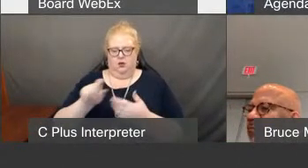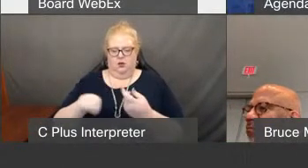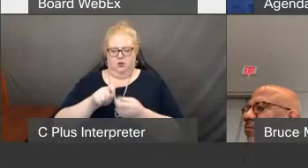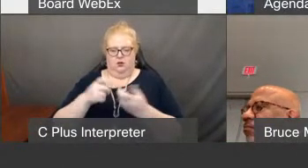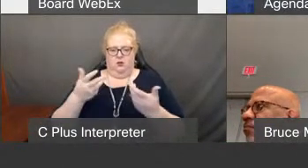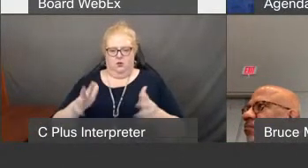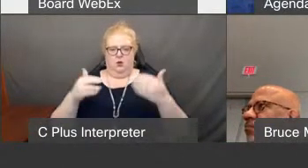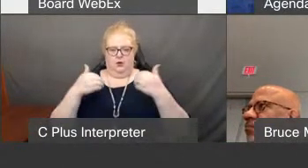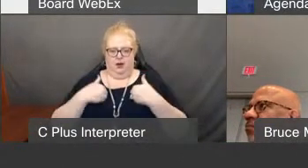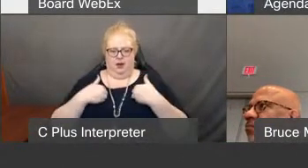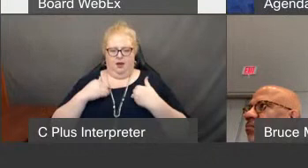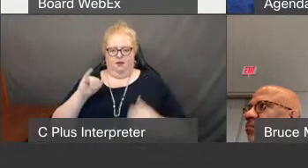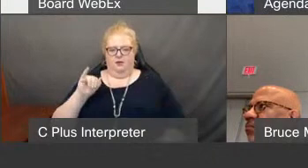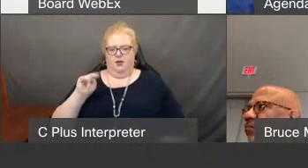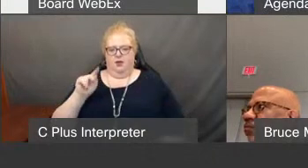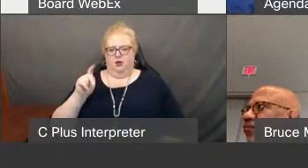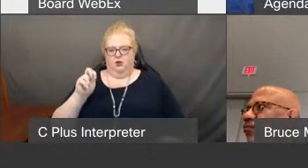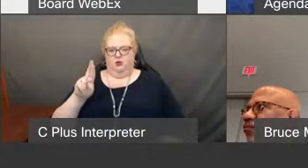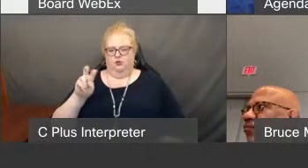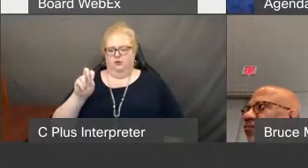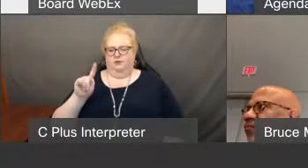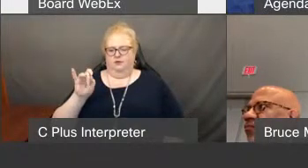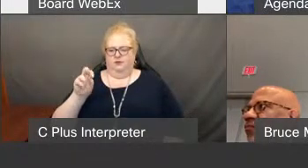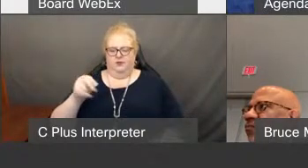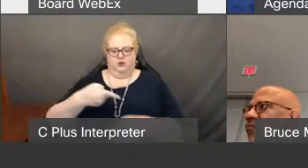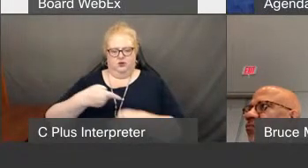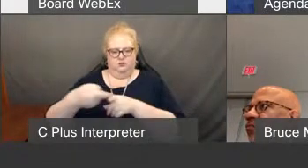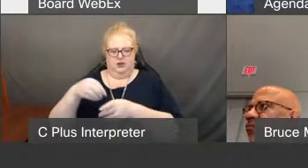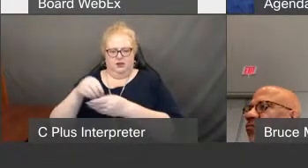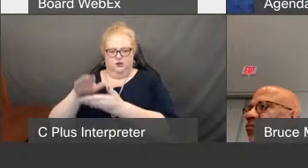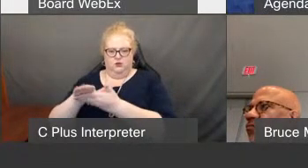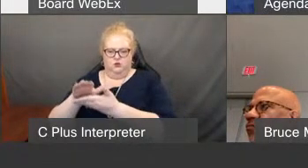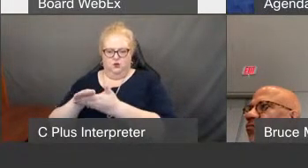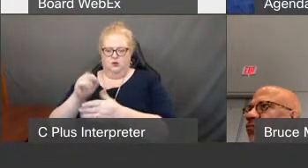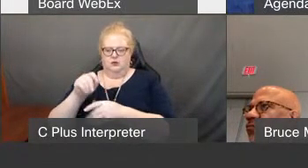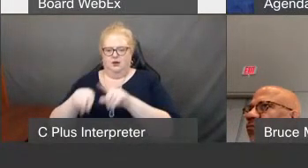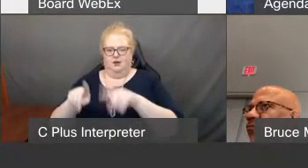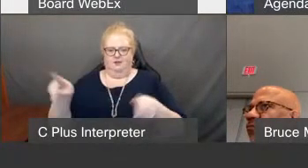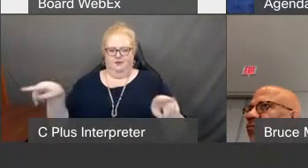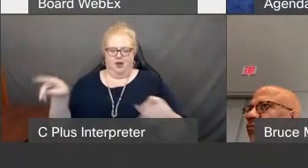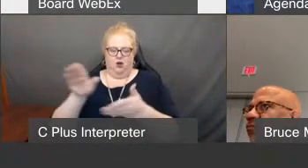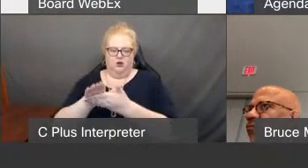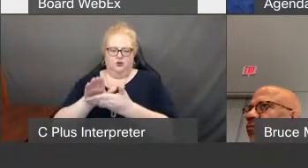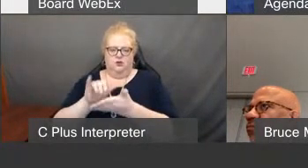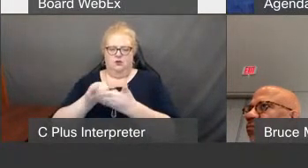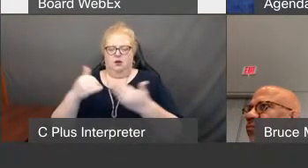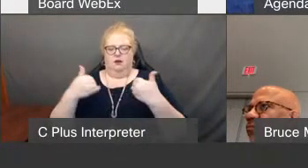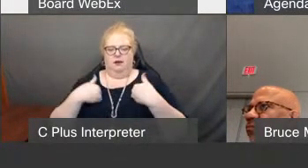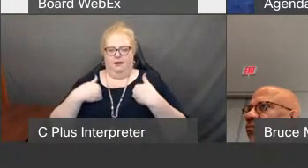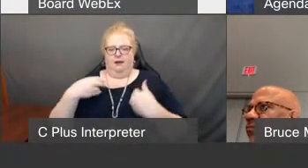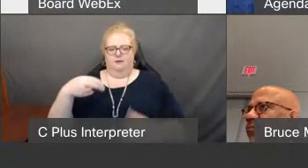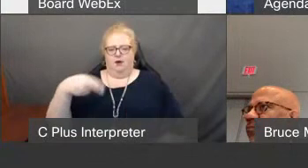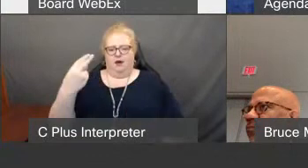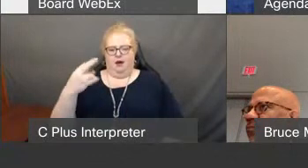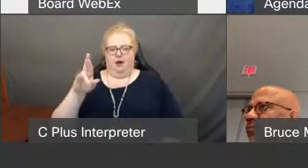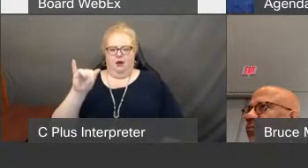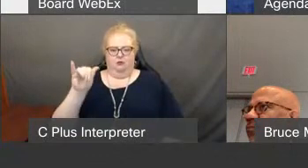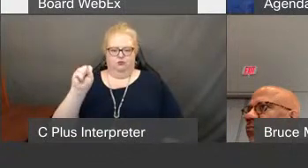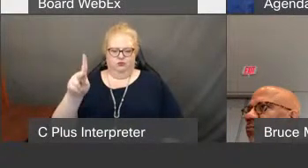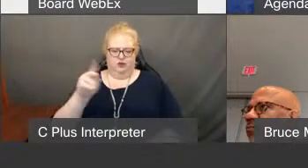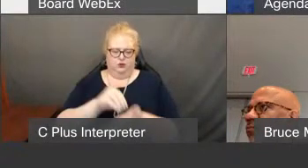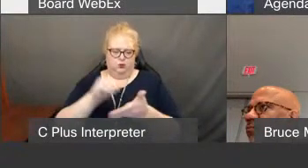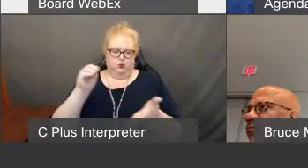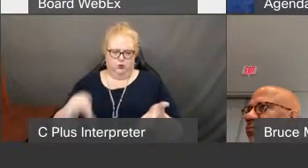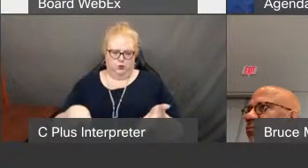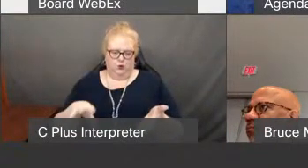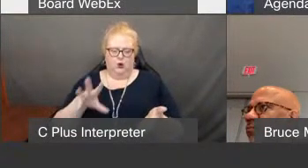intervention specialists in schools, in various schools that are have high risk students. So if we can put that in that perspective,